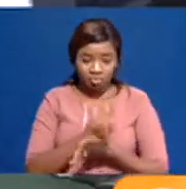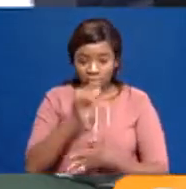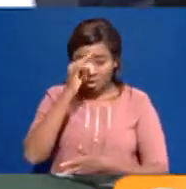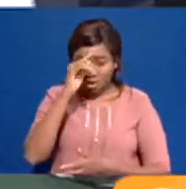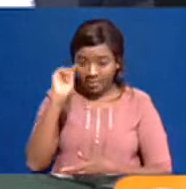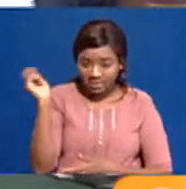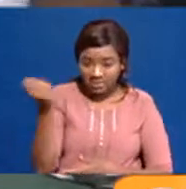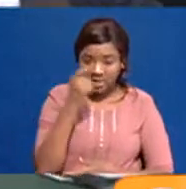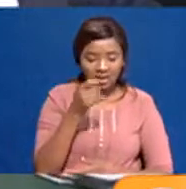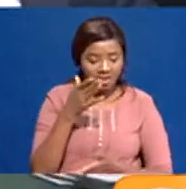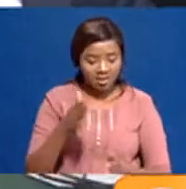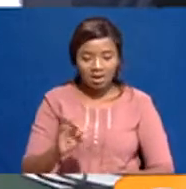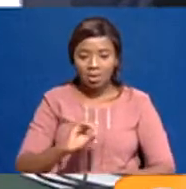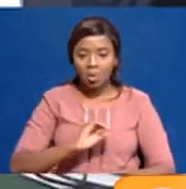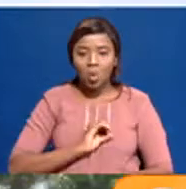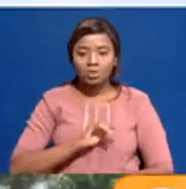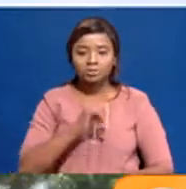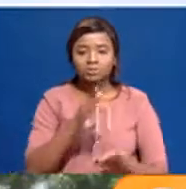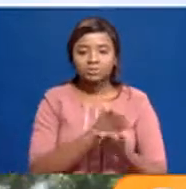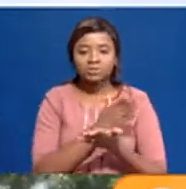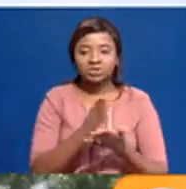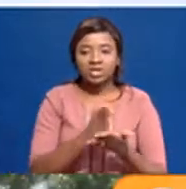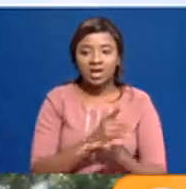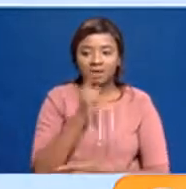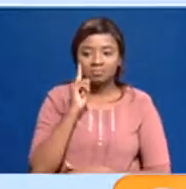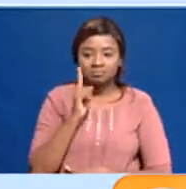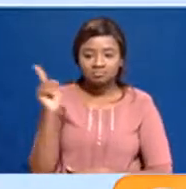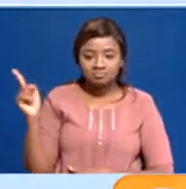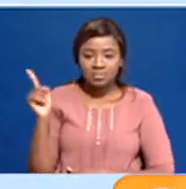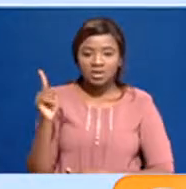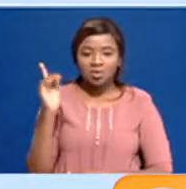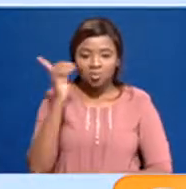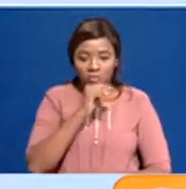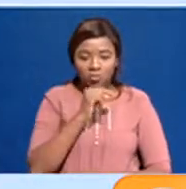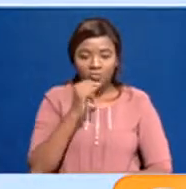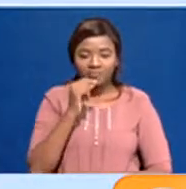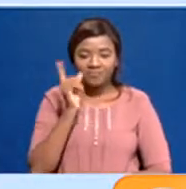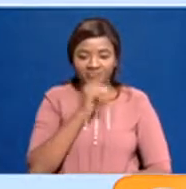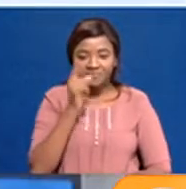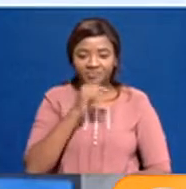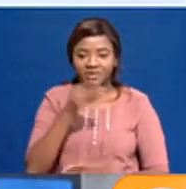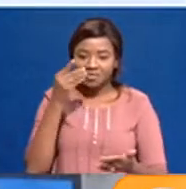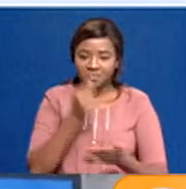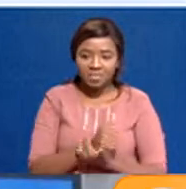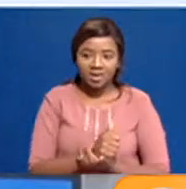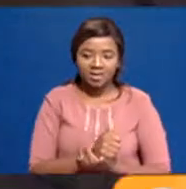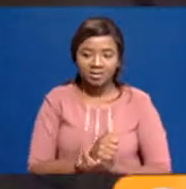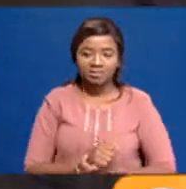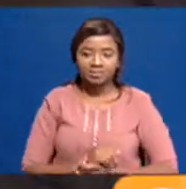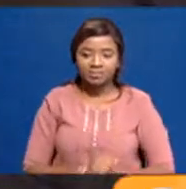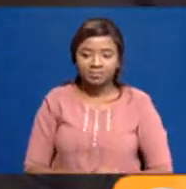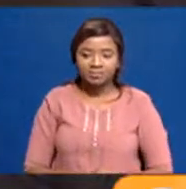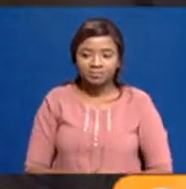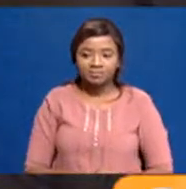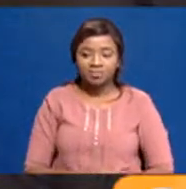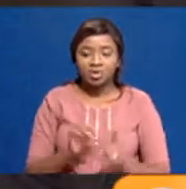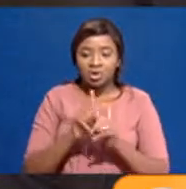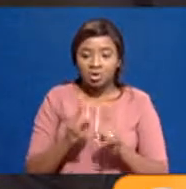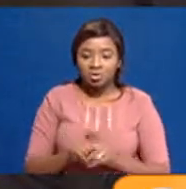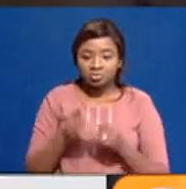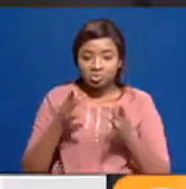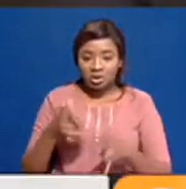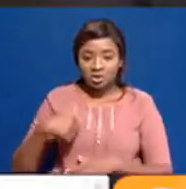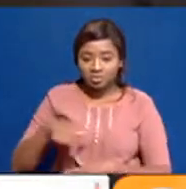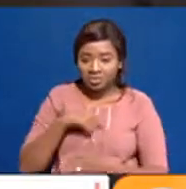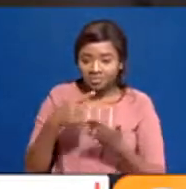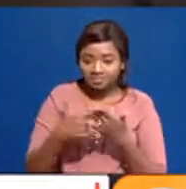is now the majority shareholder after acquiring 60% shares from Jamhuri Holdings. And as we are talking,